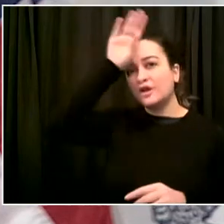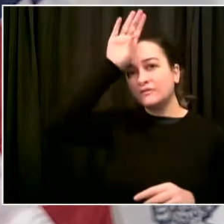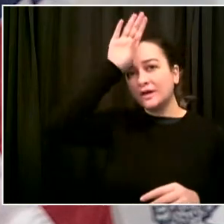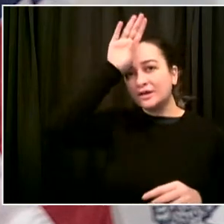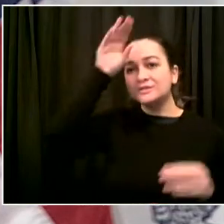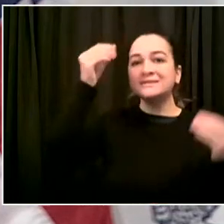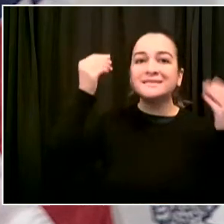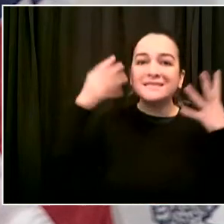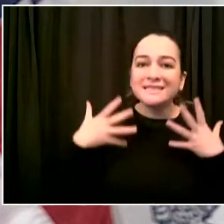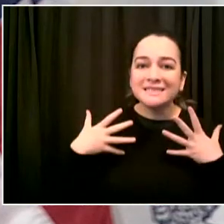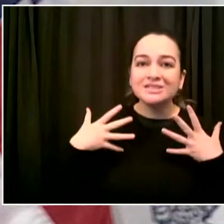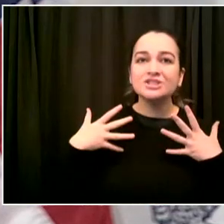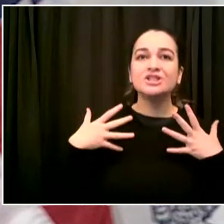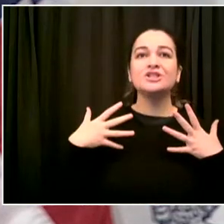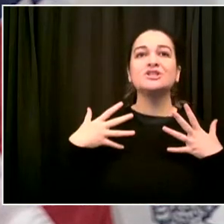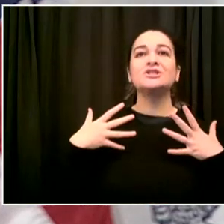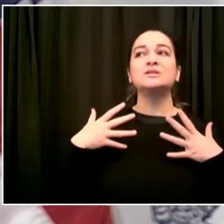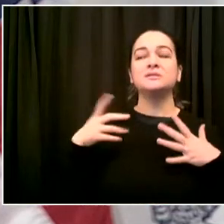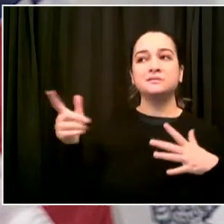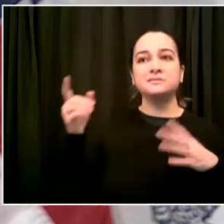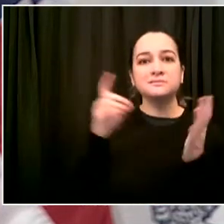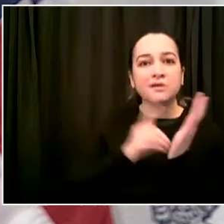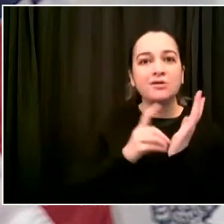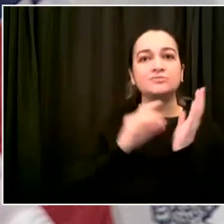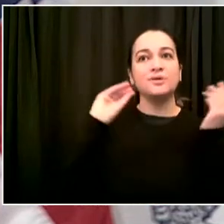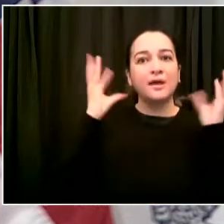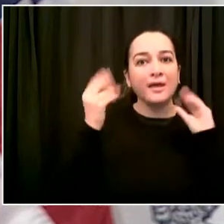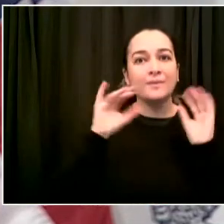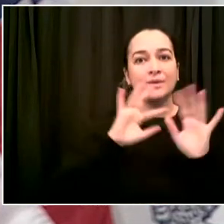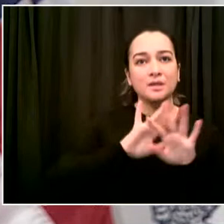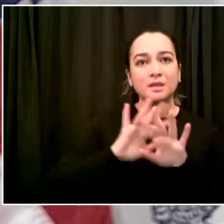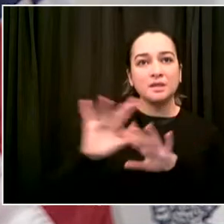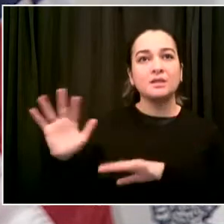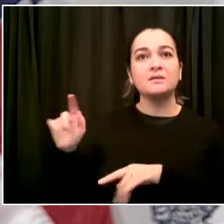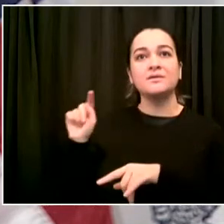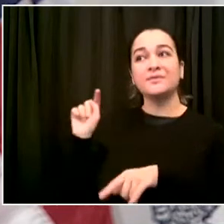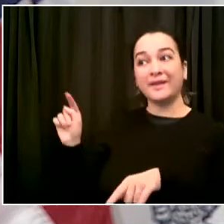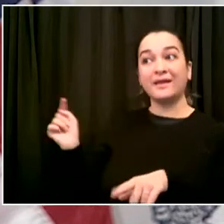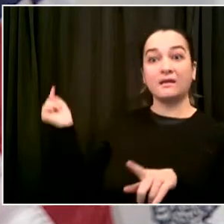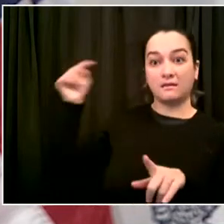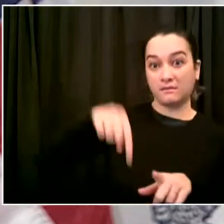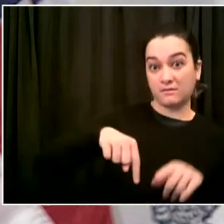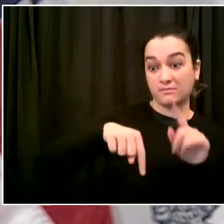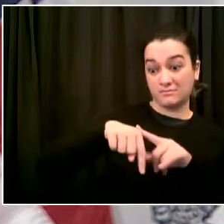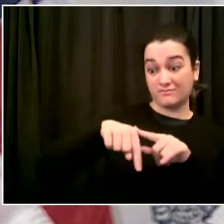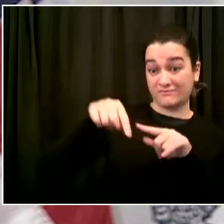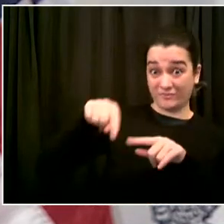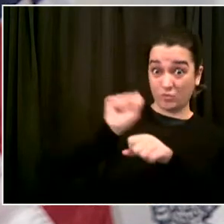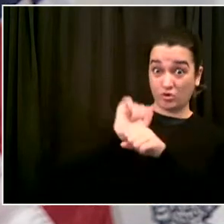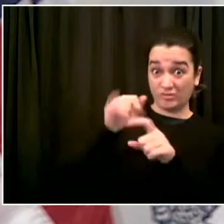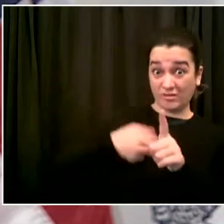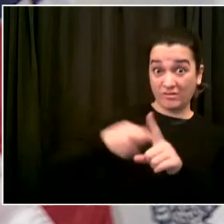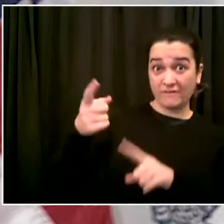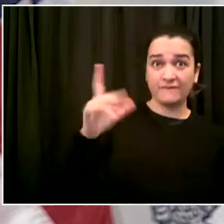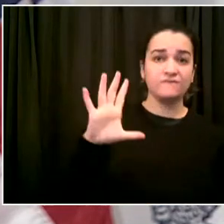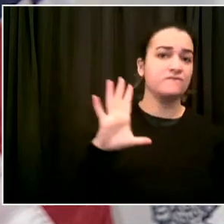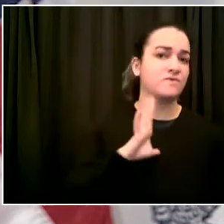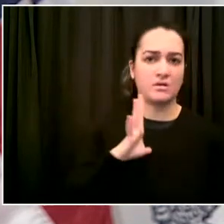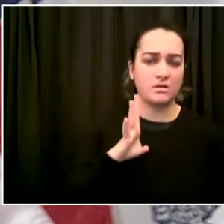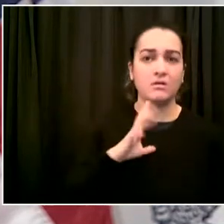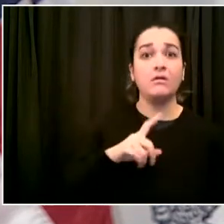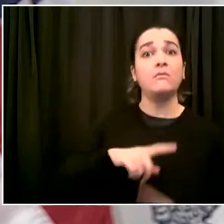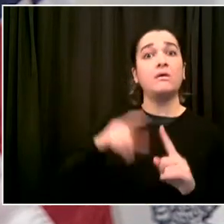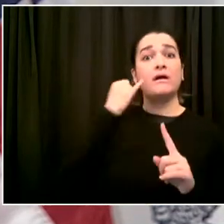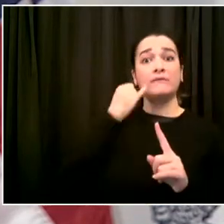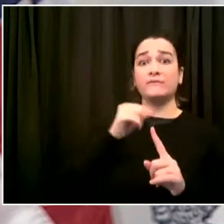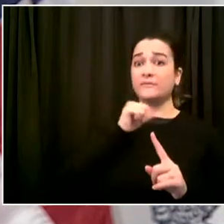If that demographic reality looked different than New York City, we understand why, but most importantly, we wanted those people vaccinated.